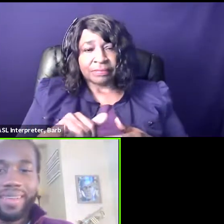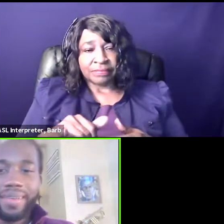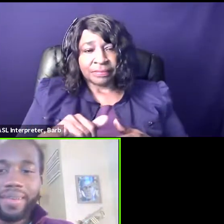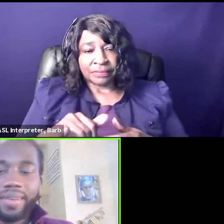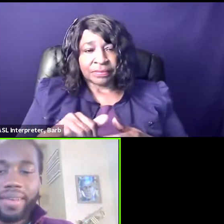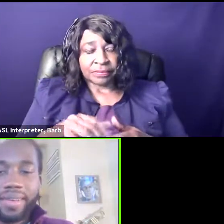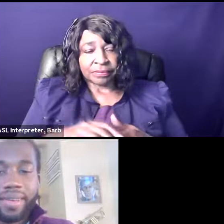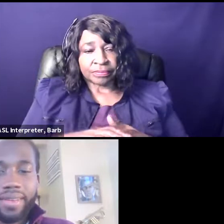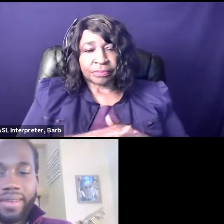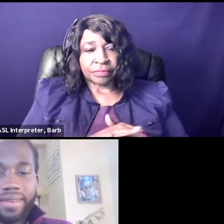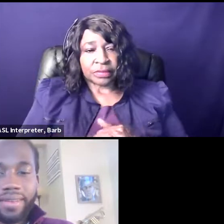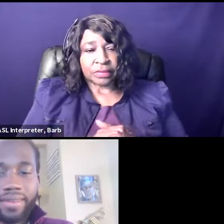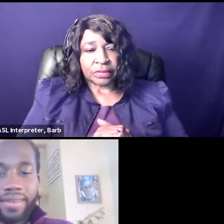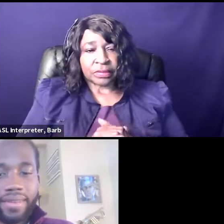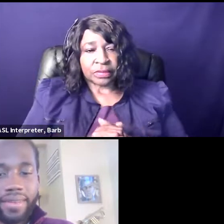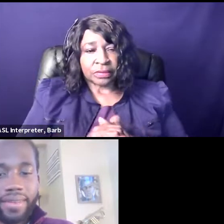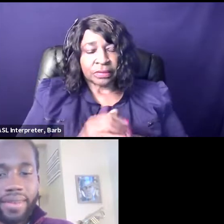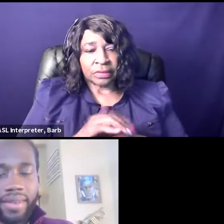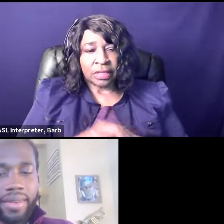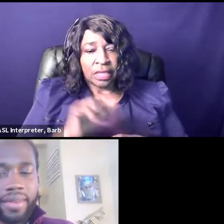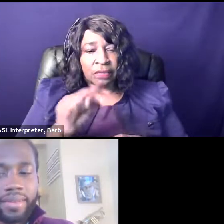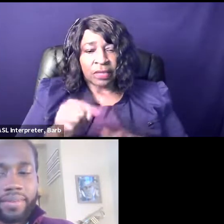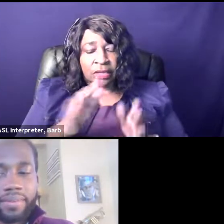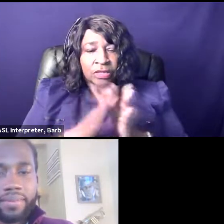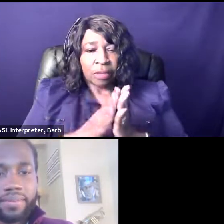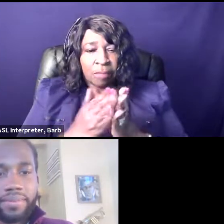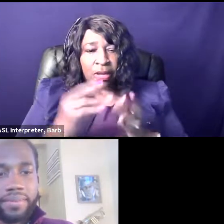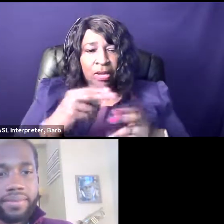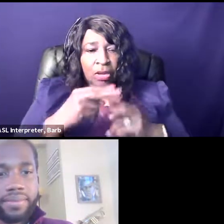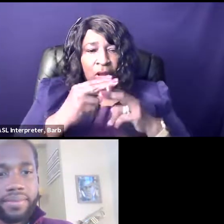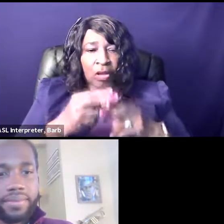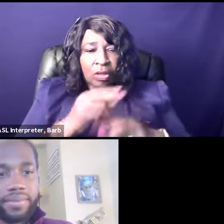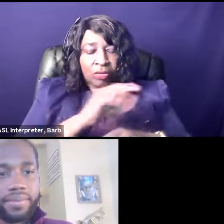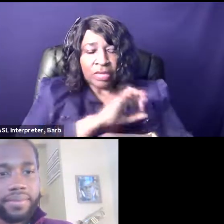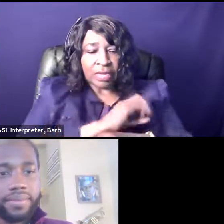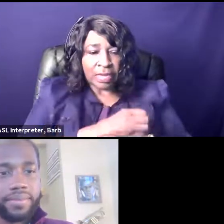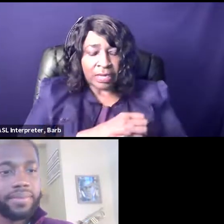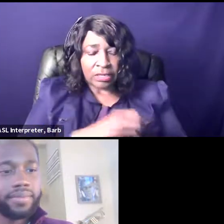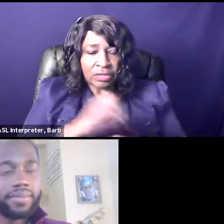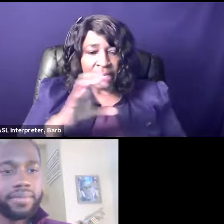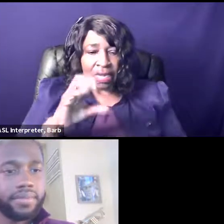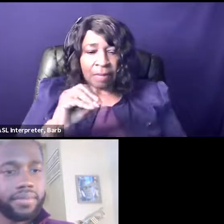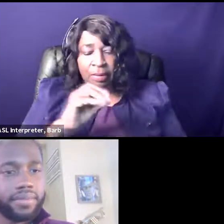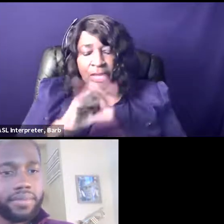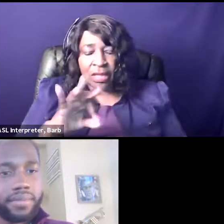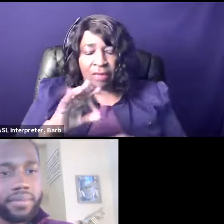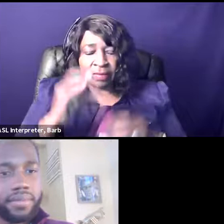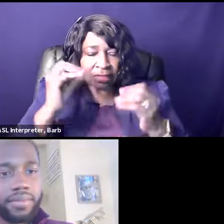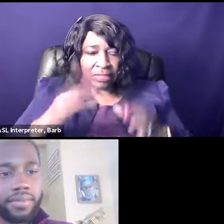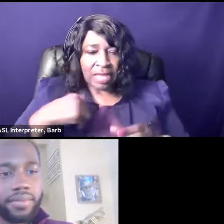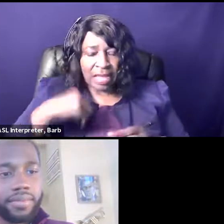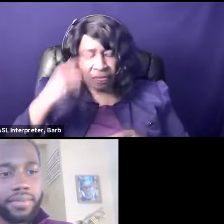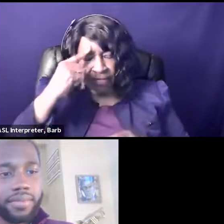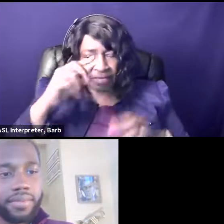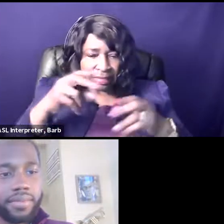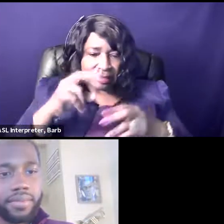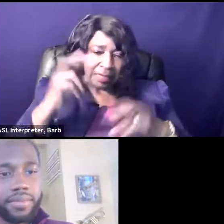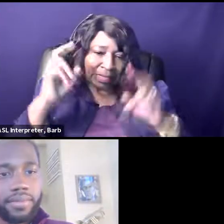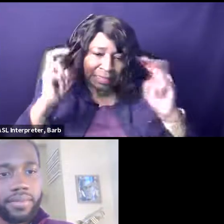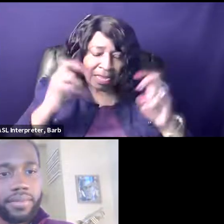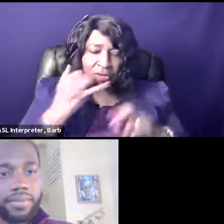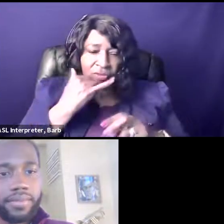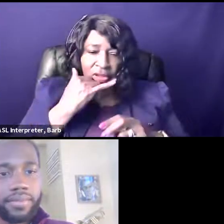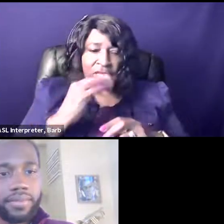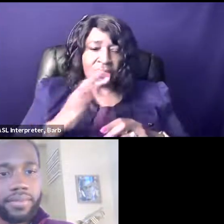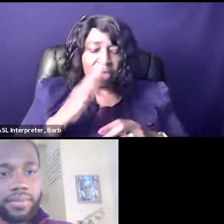so there's a book called the Energy Company of the Future, and I might be getting the title wrong, but it talks about, again,